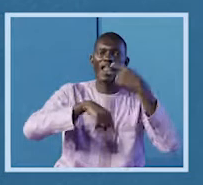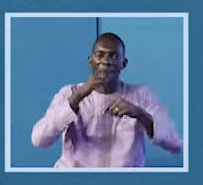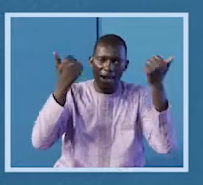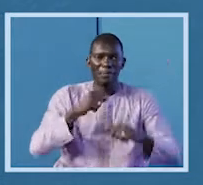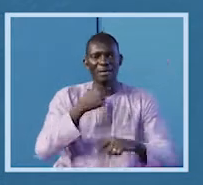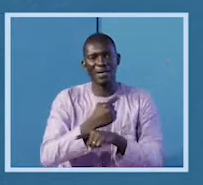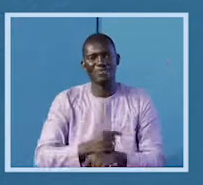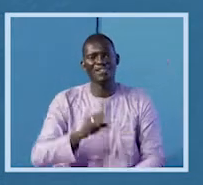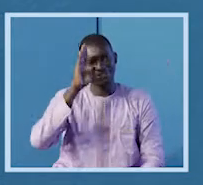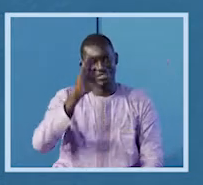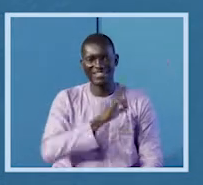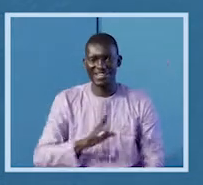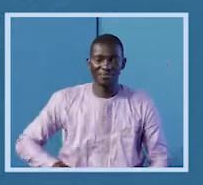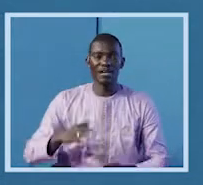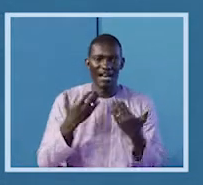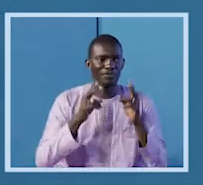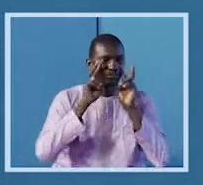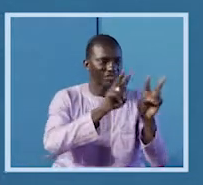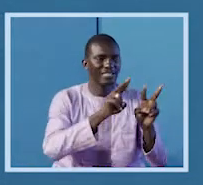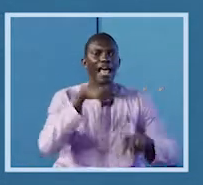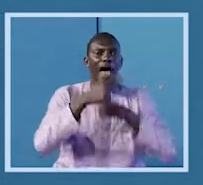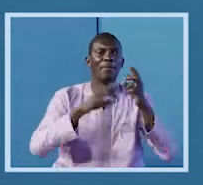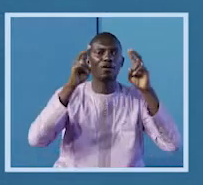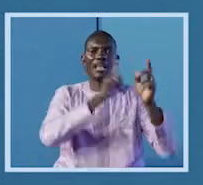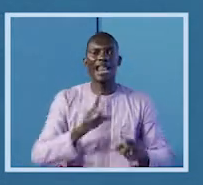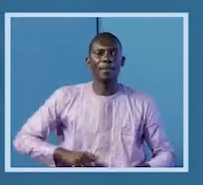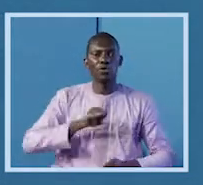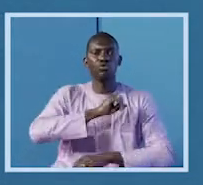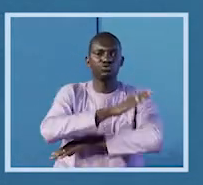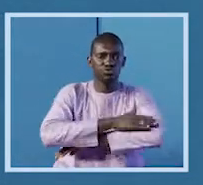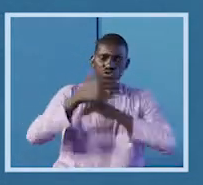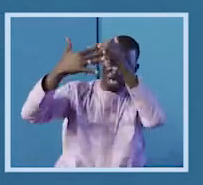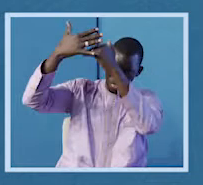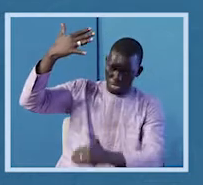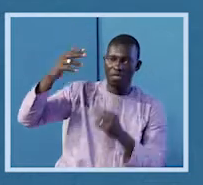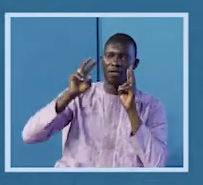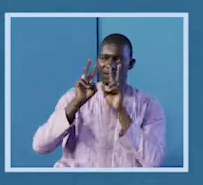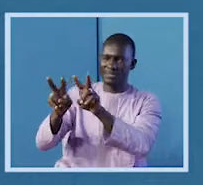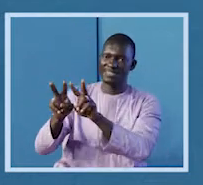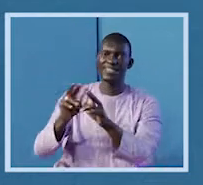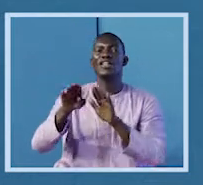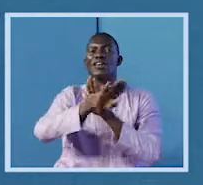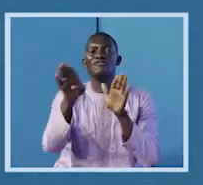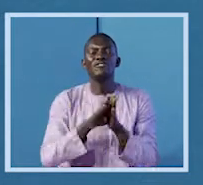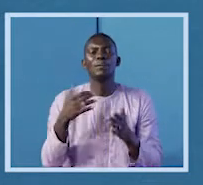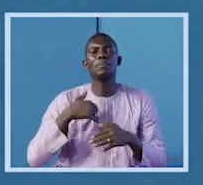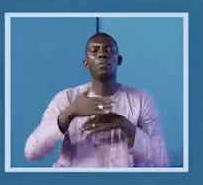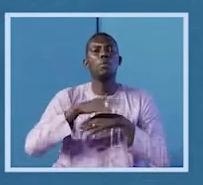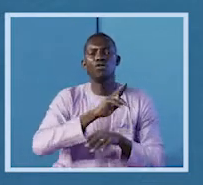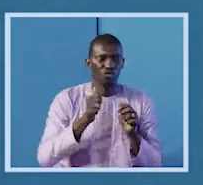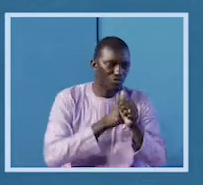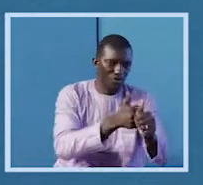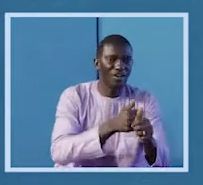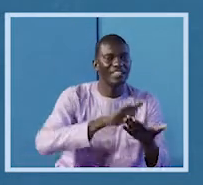with Lamin to actually know his journey and what really motivated him to venture into such a field that is not ventured into by a lot of